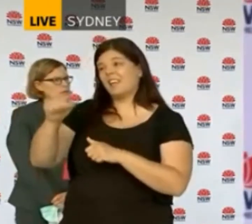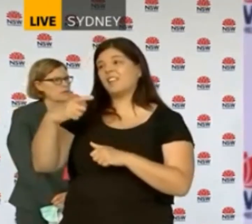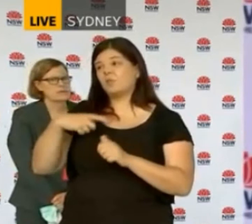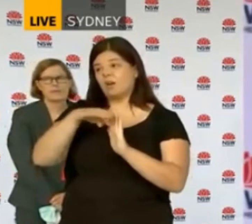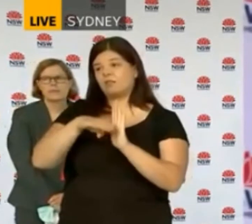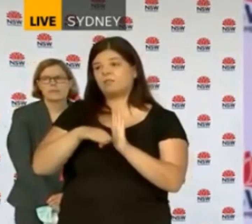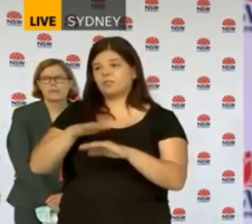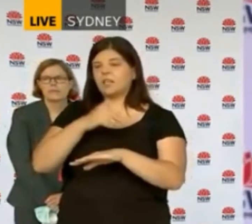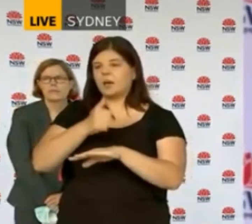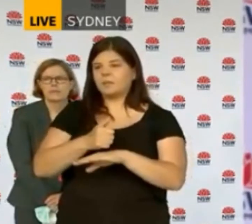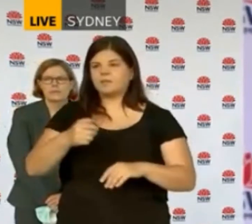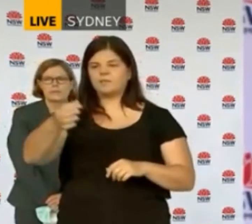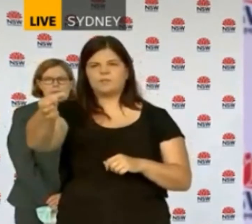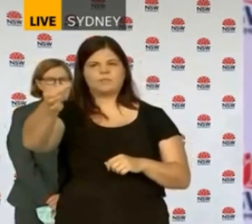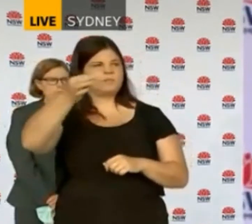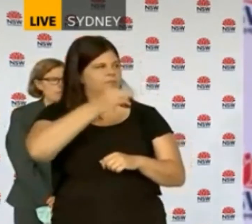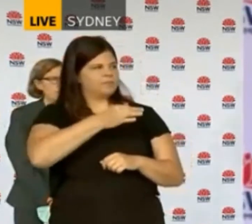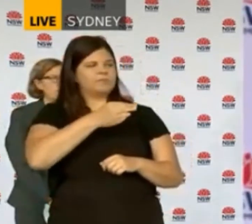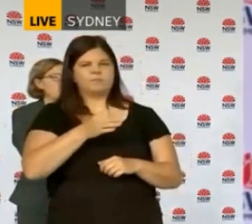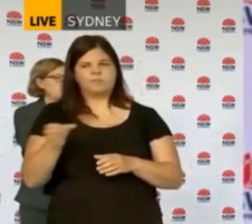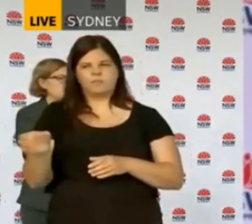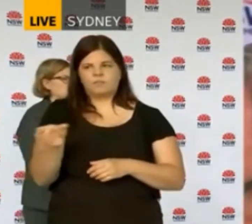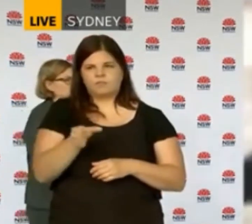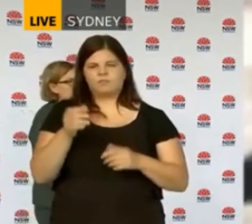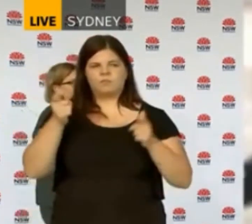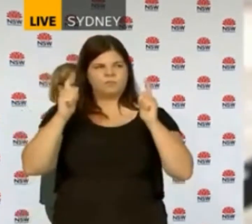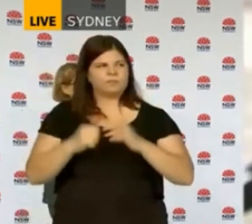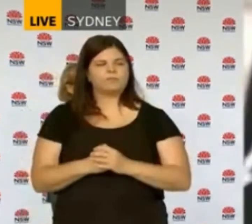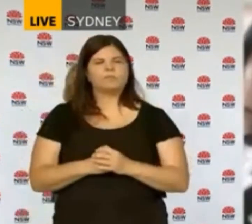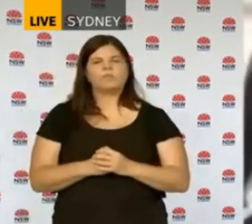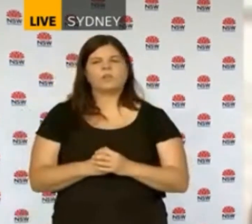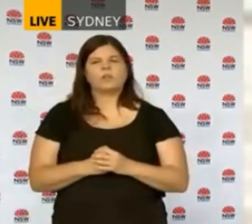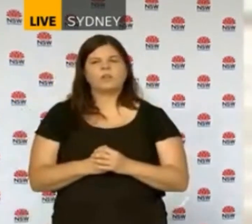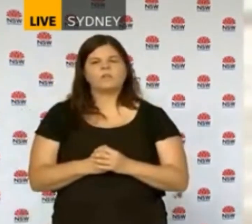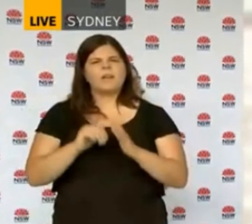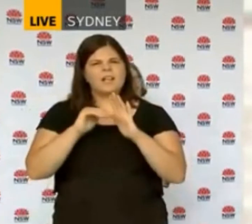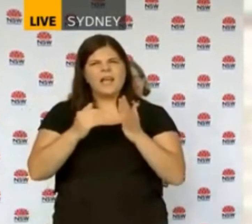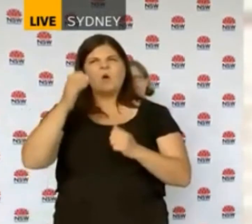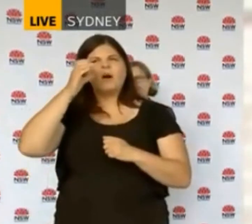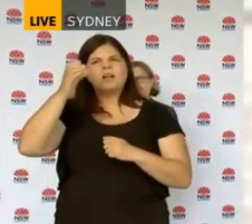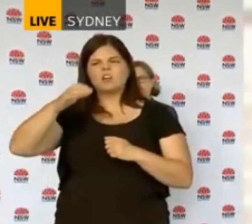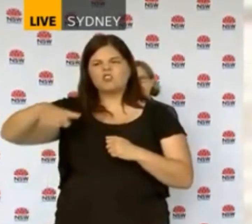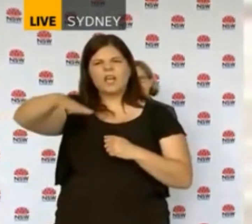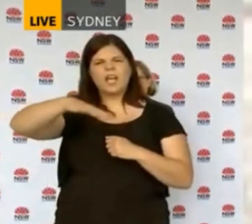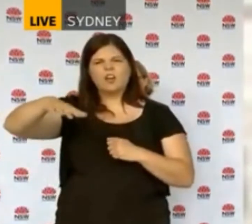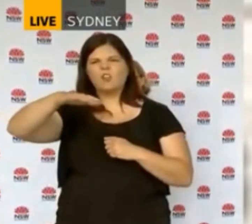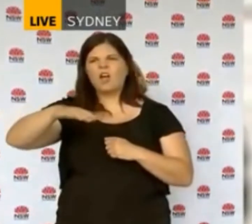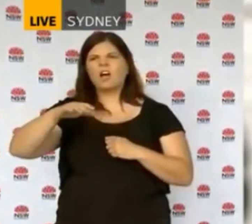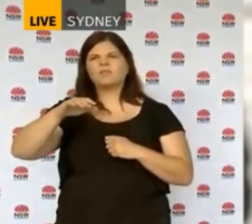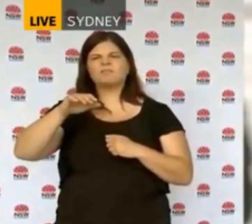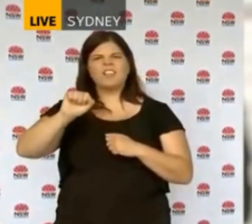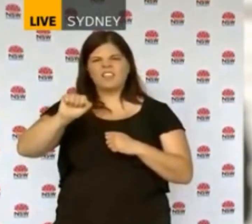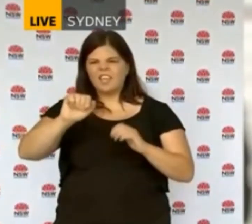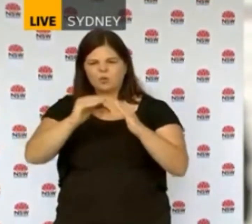taking. Sorry. For the Deputy Premier. But we're now seeing regional agricultural shows cancelled and regional